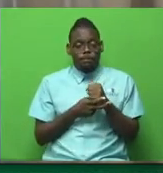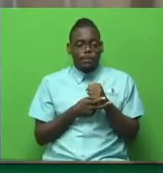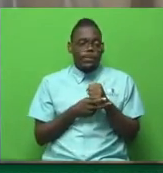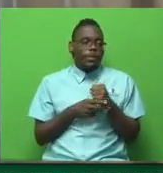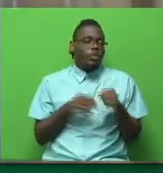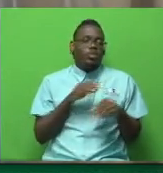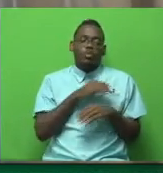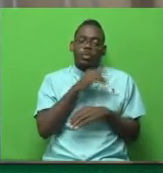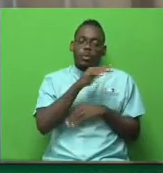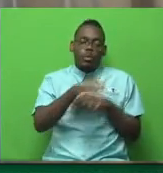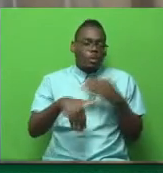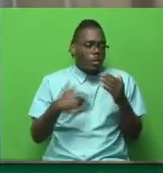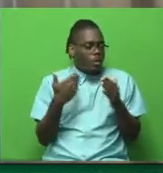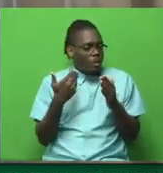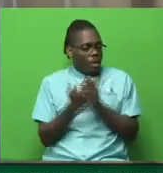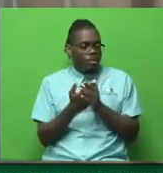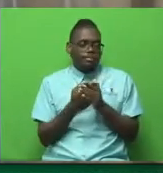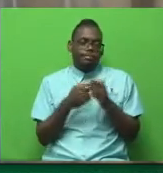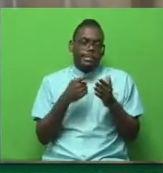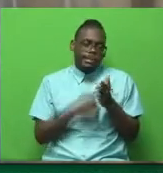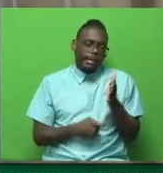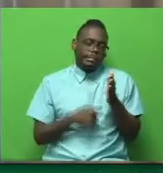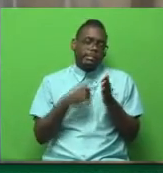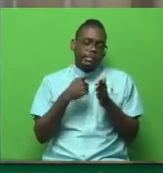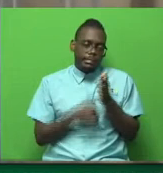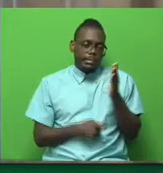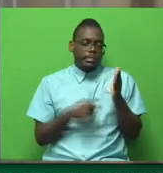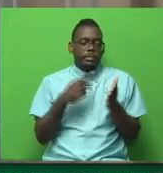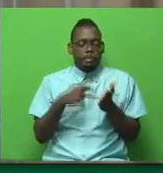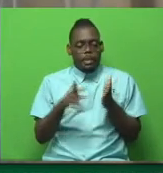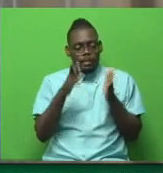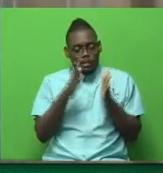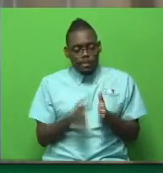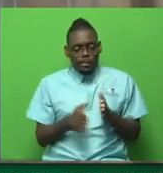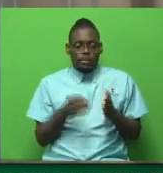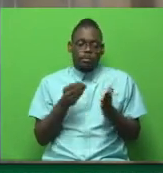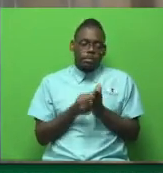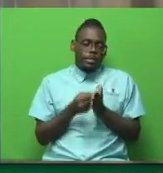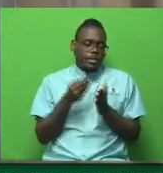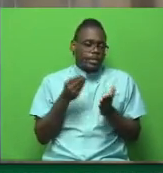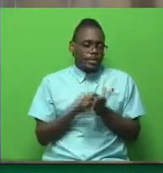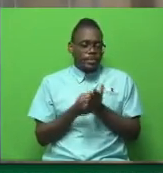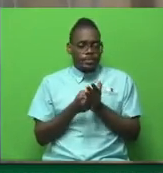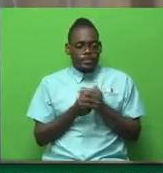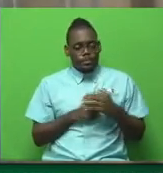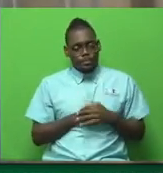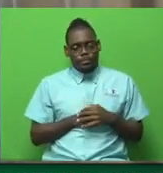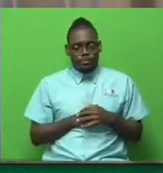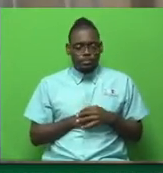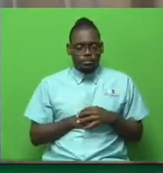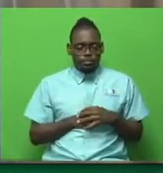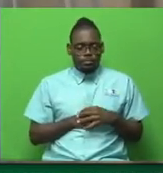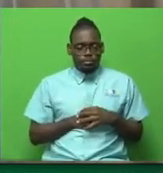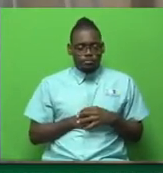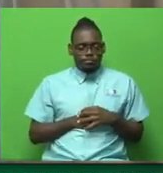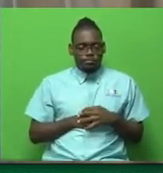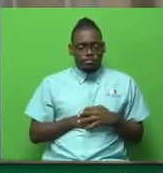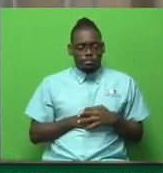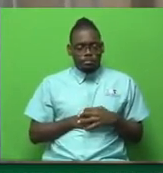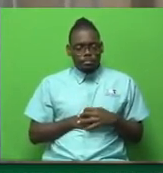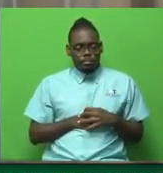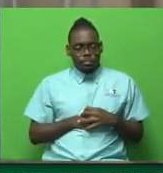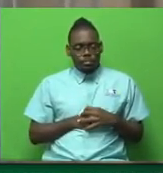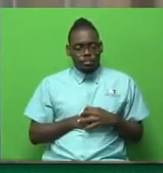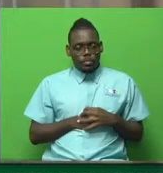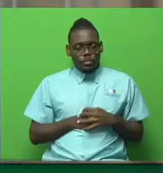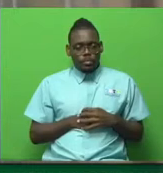and it is all money being spent and that should have been spent on on the citizens of this country because the